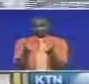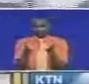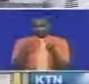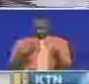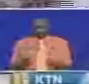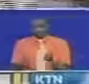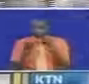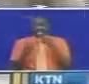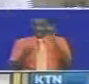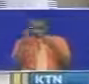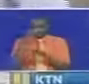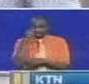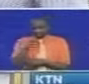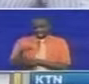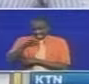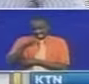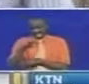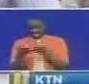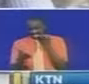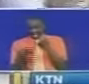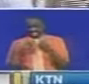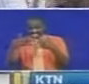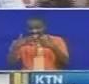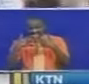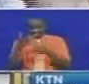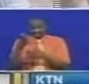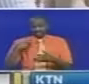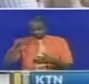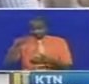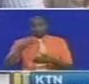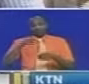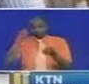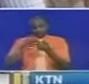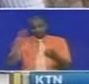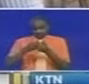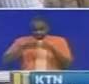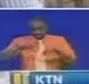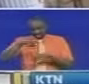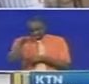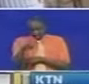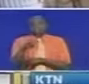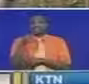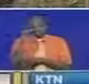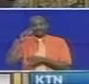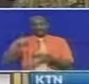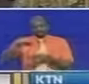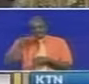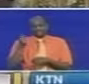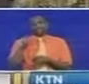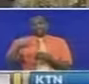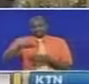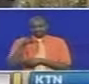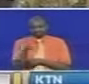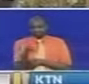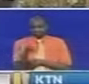experts have chosen the area beyond these gates, a quarry where they feel is the best site to dispose of the bombs. There was a minor